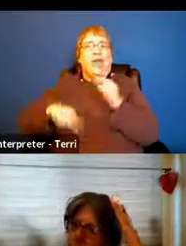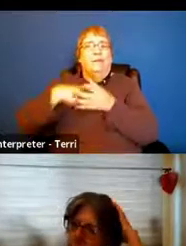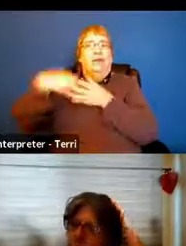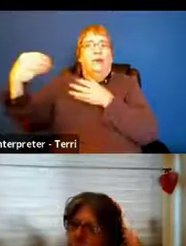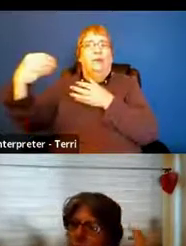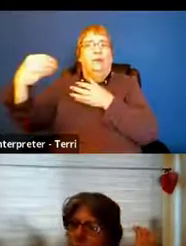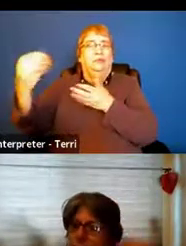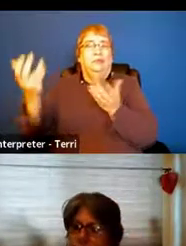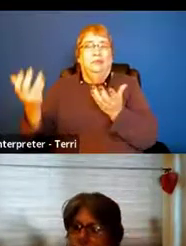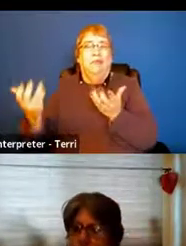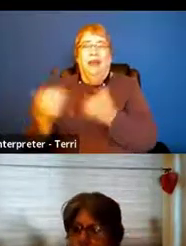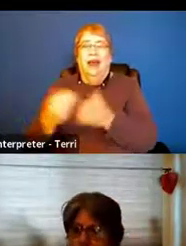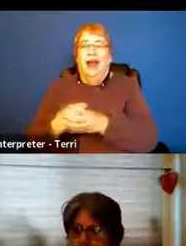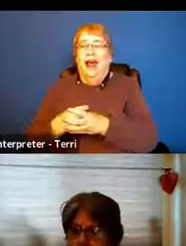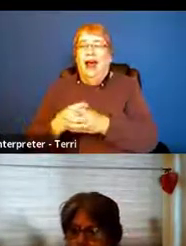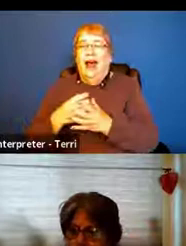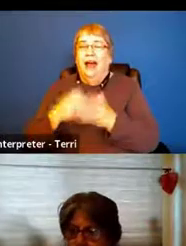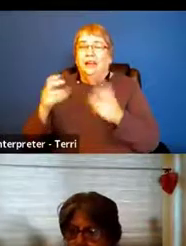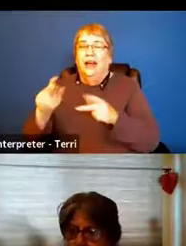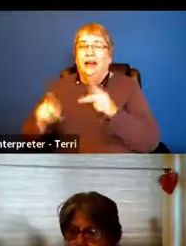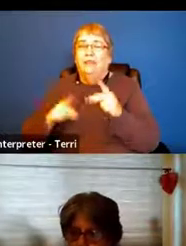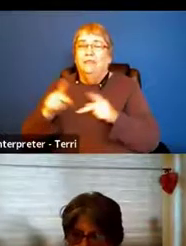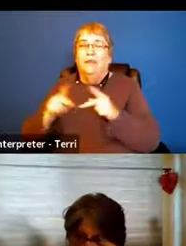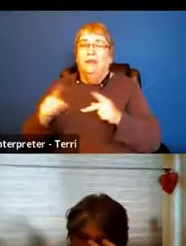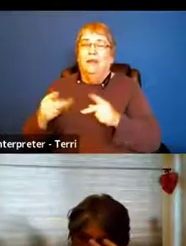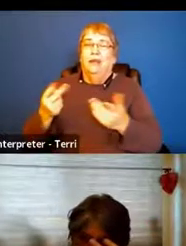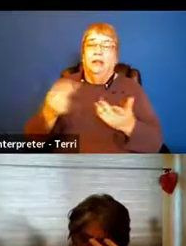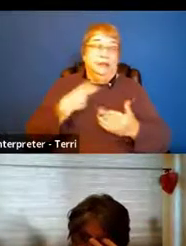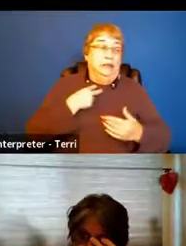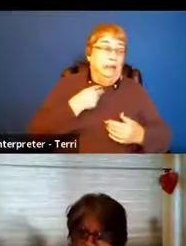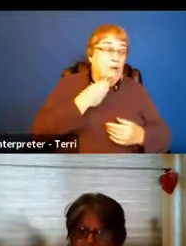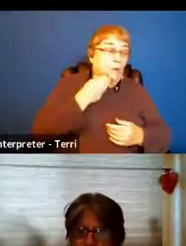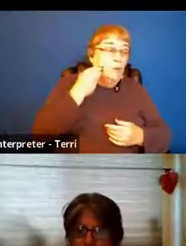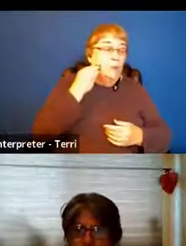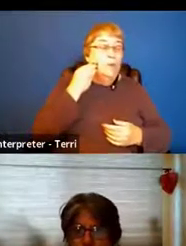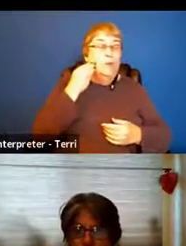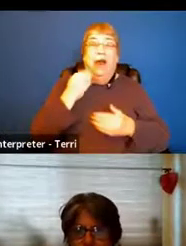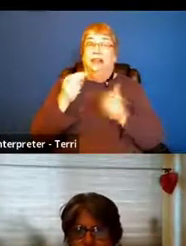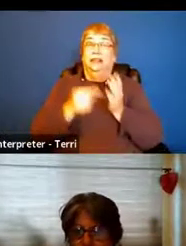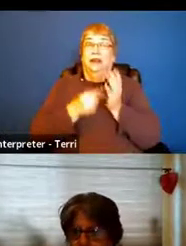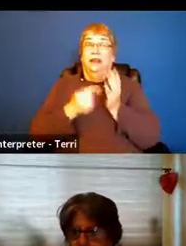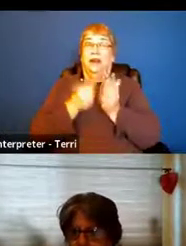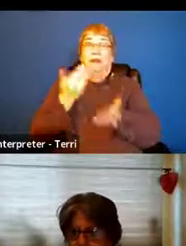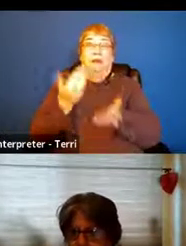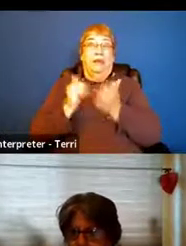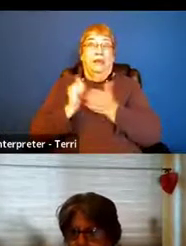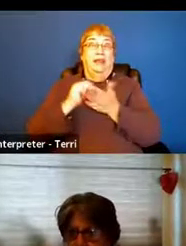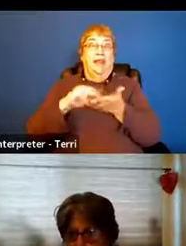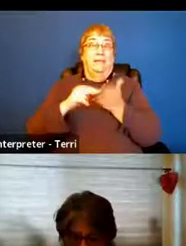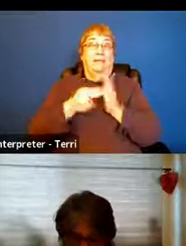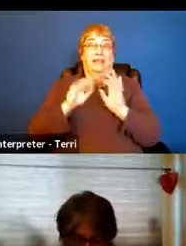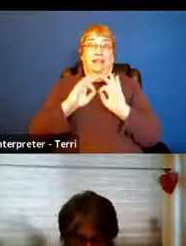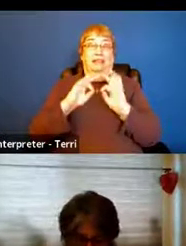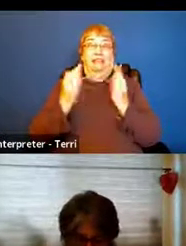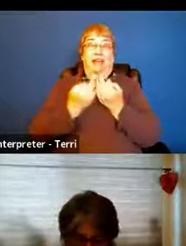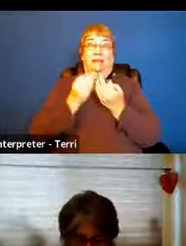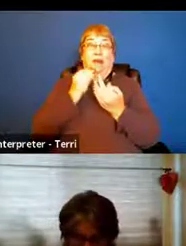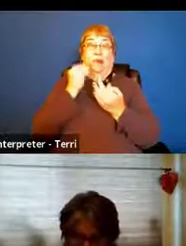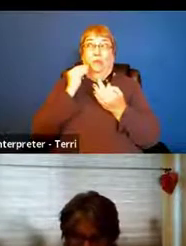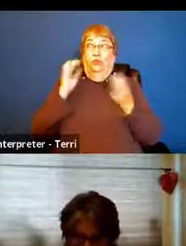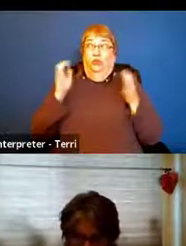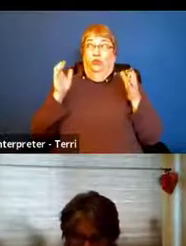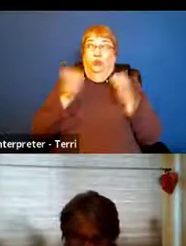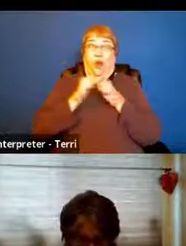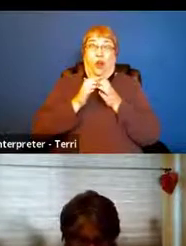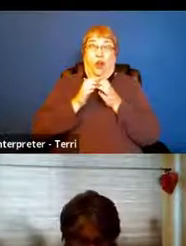about. A lot of folks are being stuck at home. And in some cases, that might mean a family home that's pretty small. And some